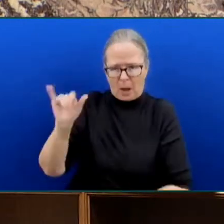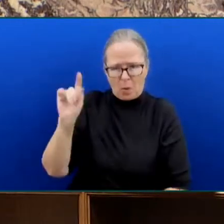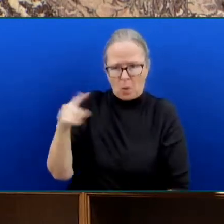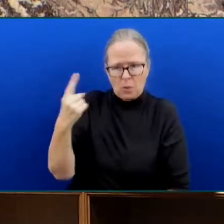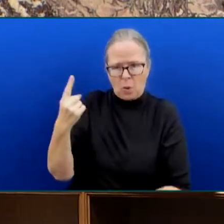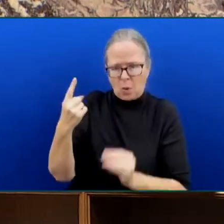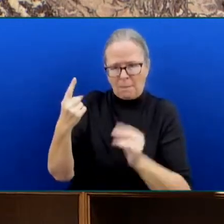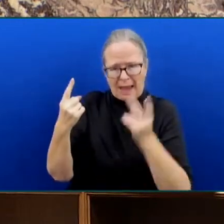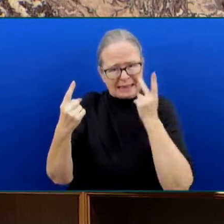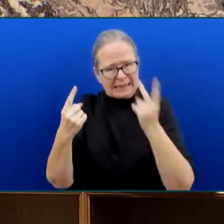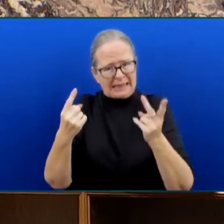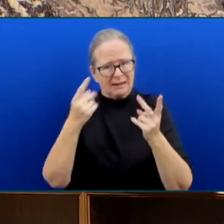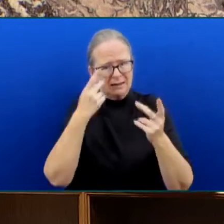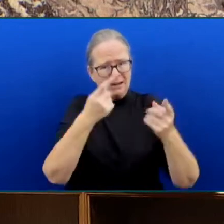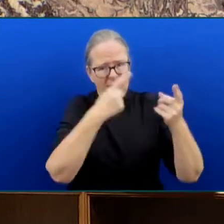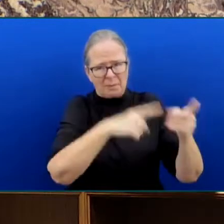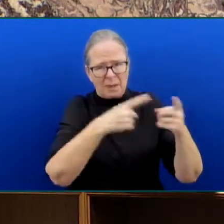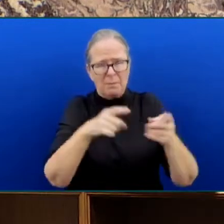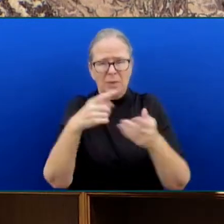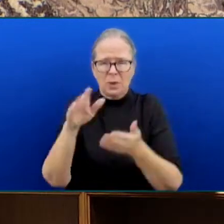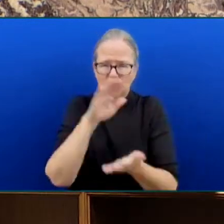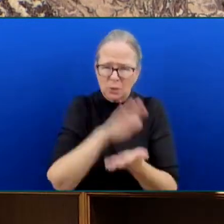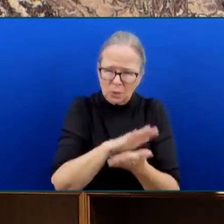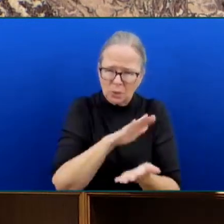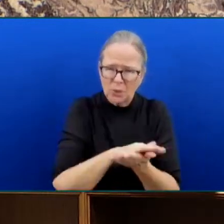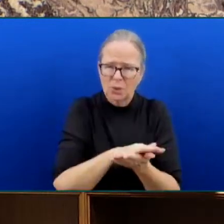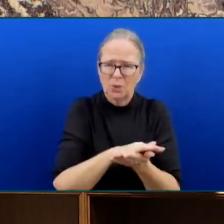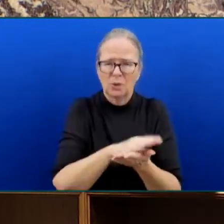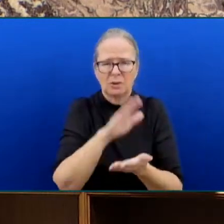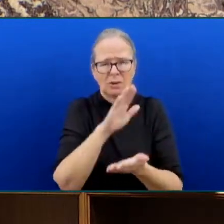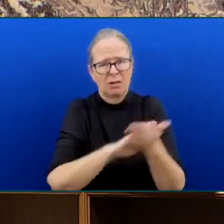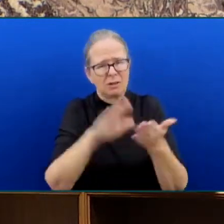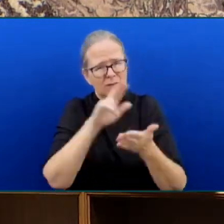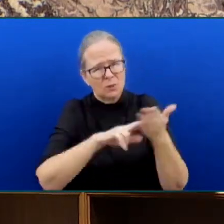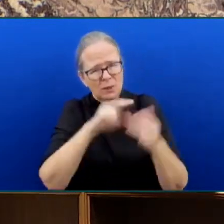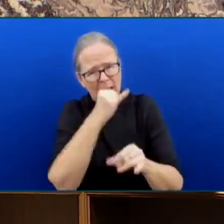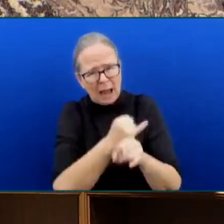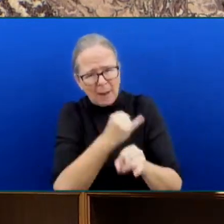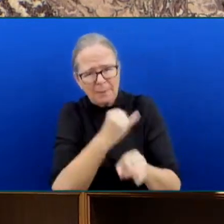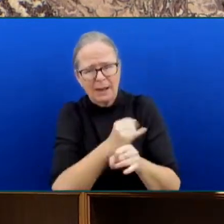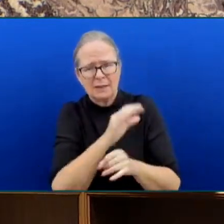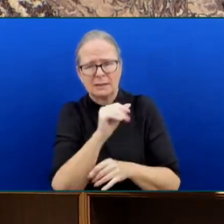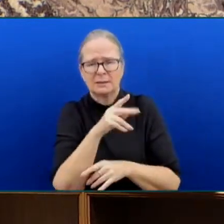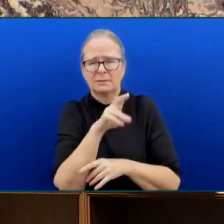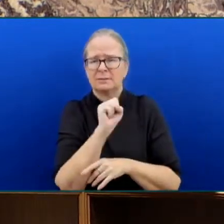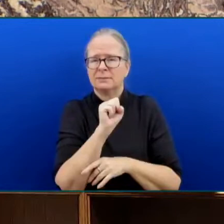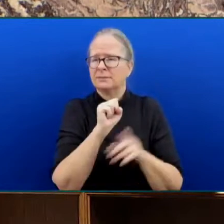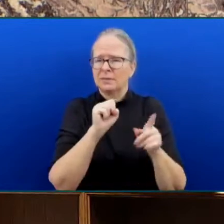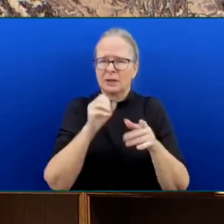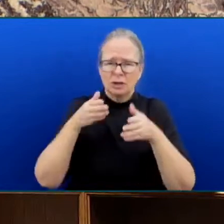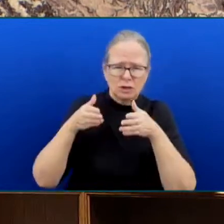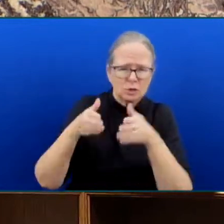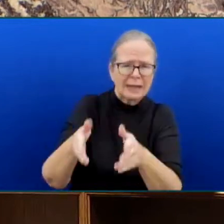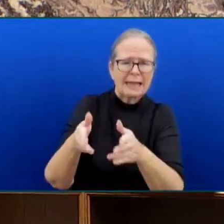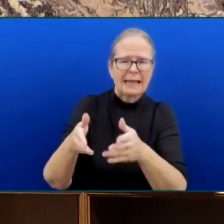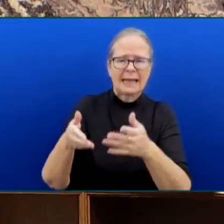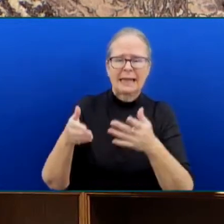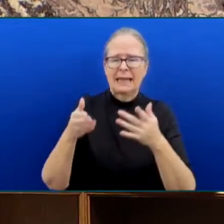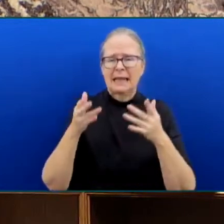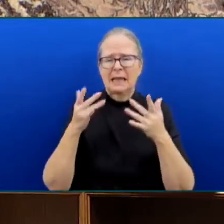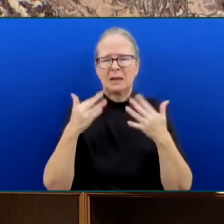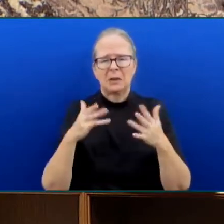on university and college campuses, and on BC streets. Hate and anti-Semitism is either being promoted or allowed to